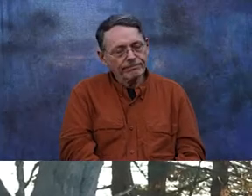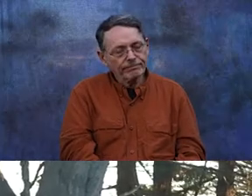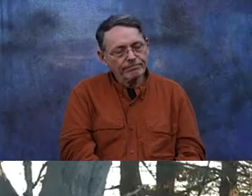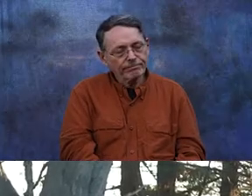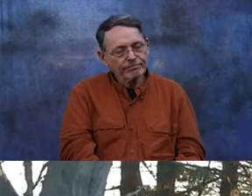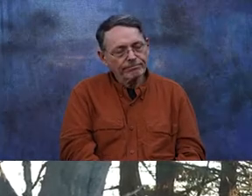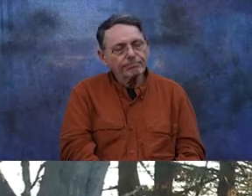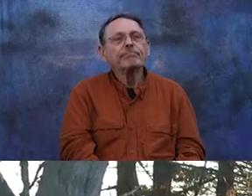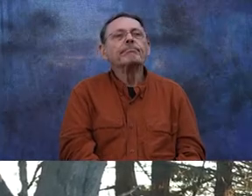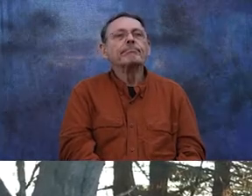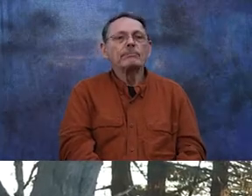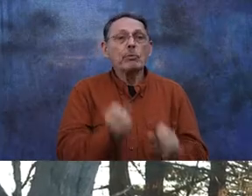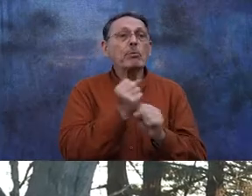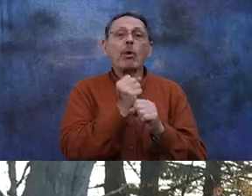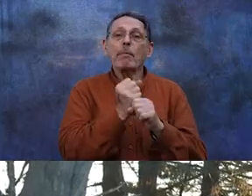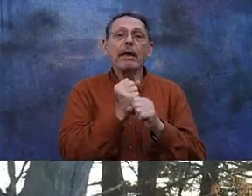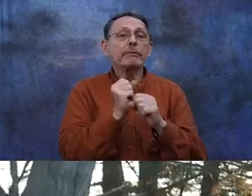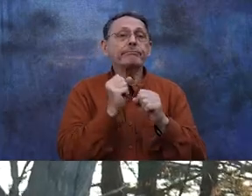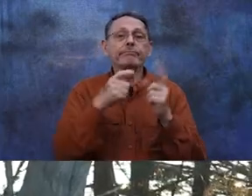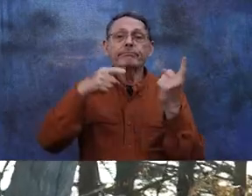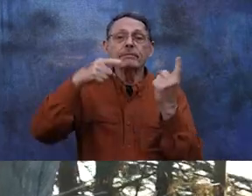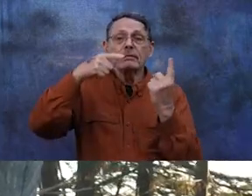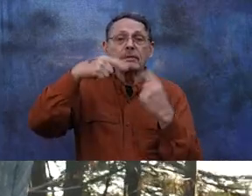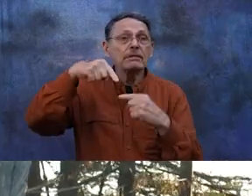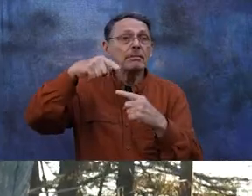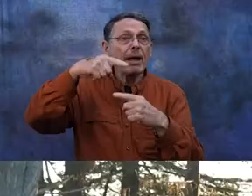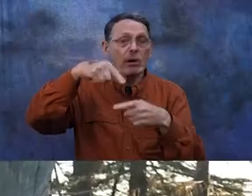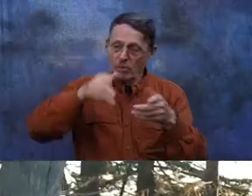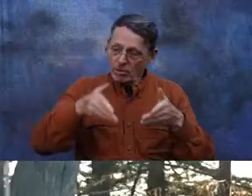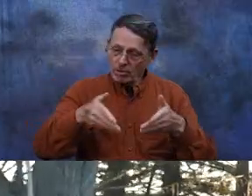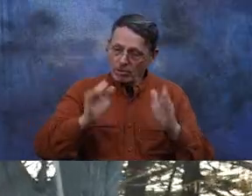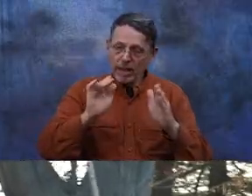Let's form the spiral and let it begin now.